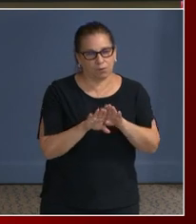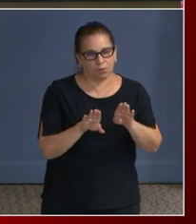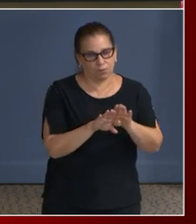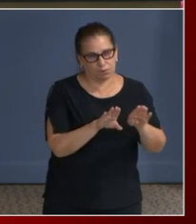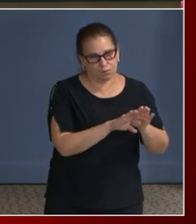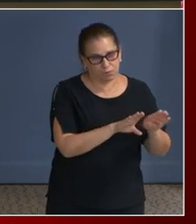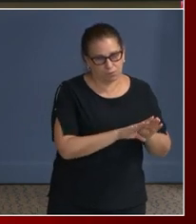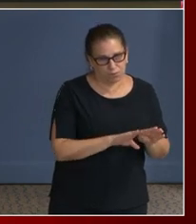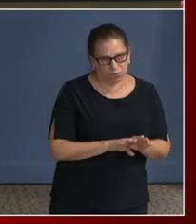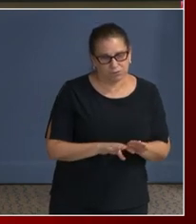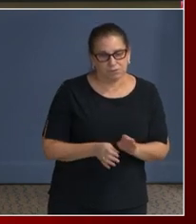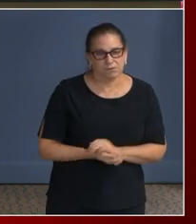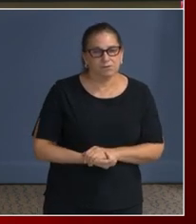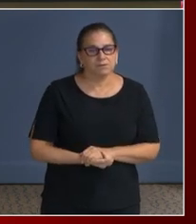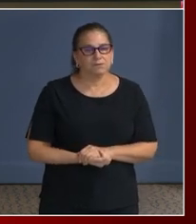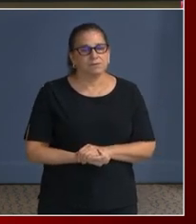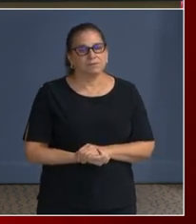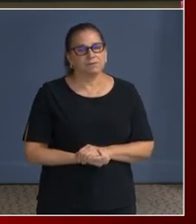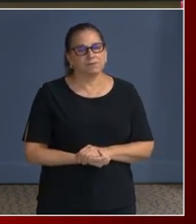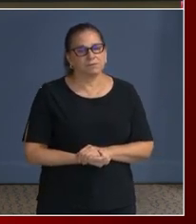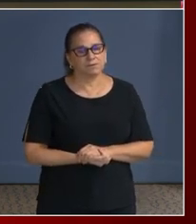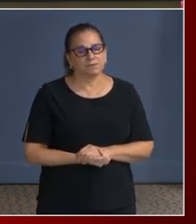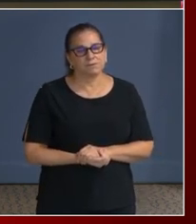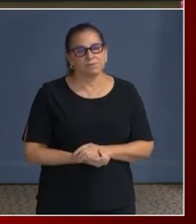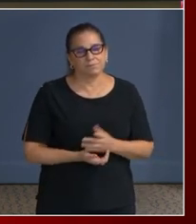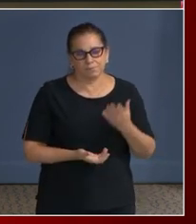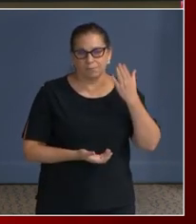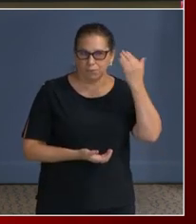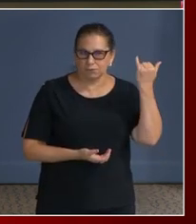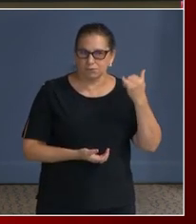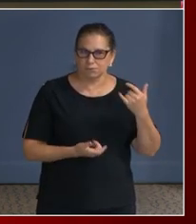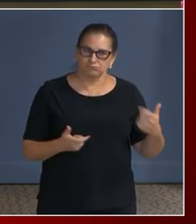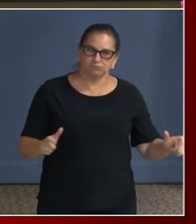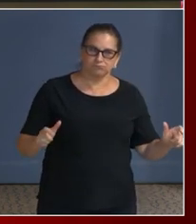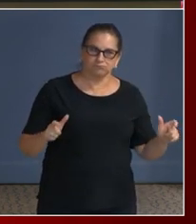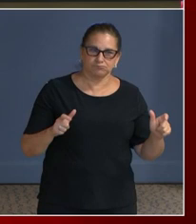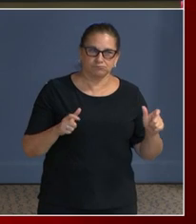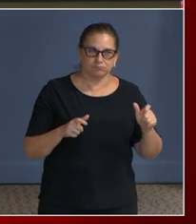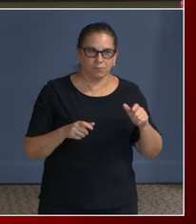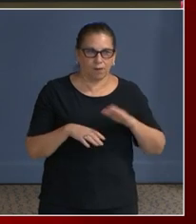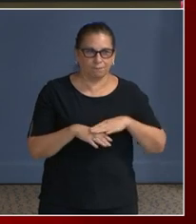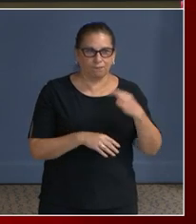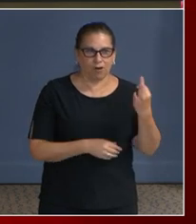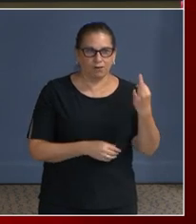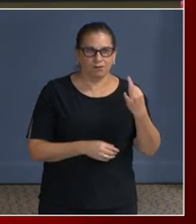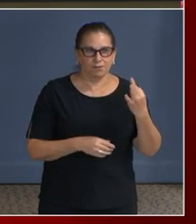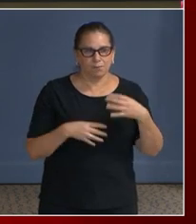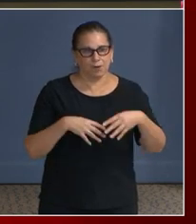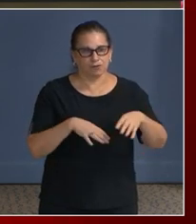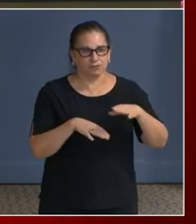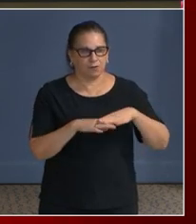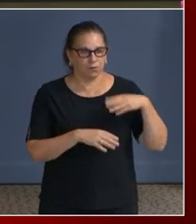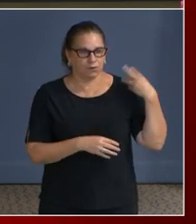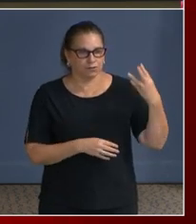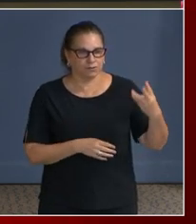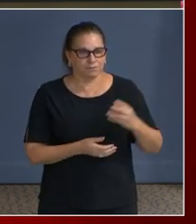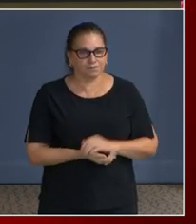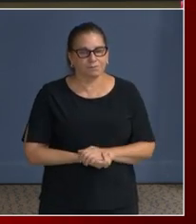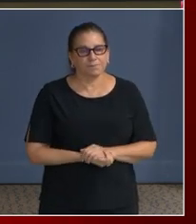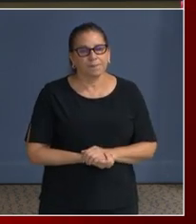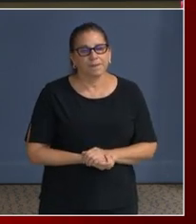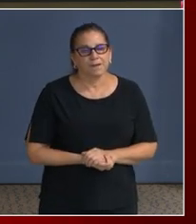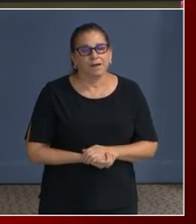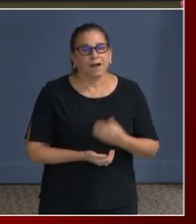closures that we might see on Friday as well. It's important to note that We at Homeland Security and Emergency